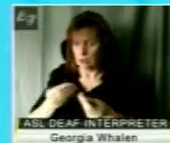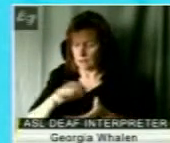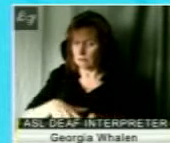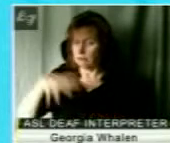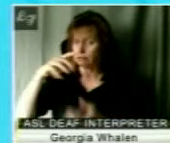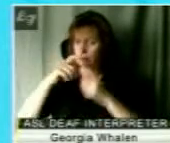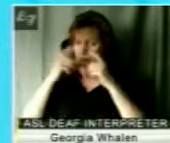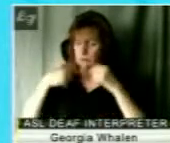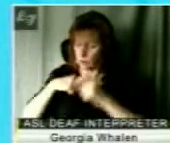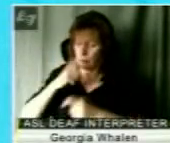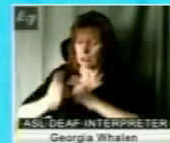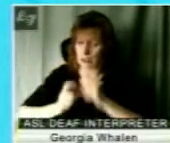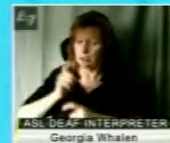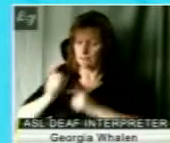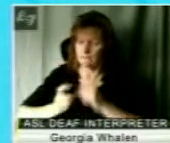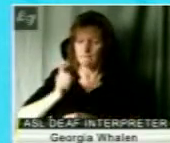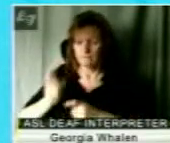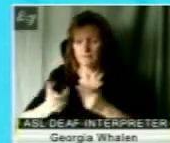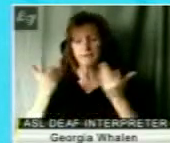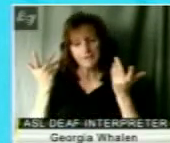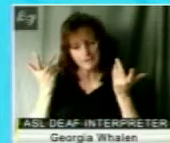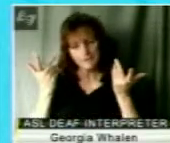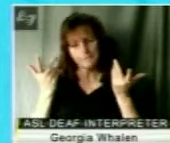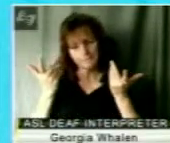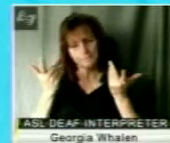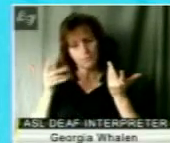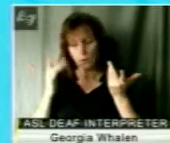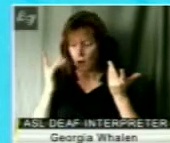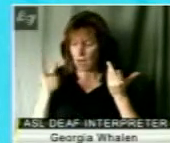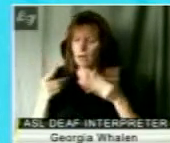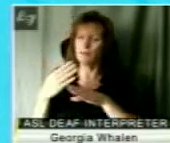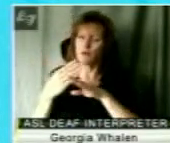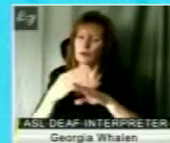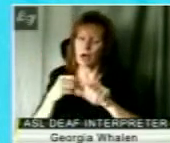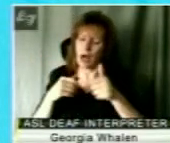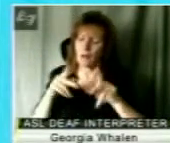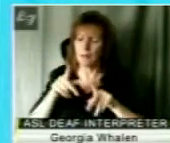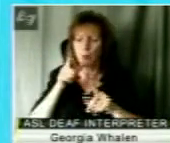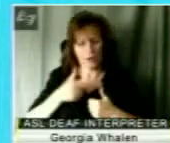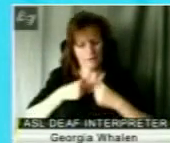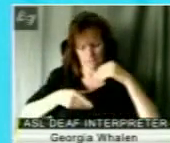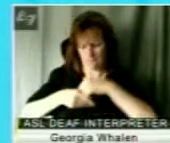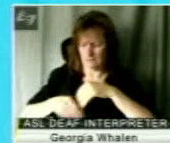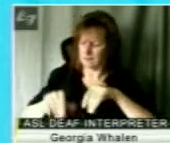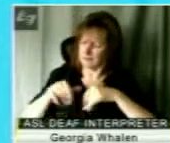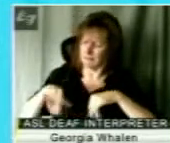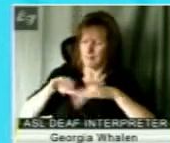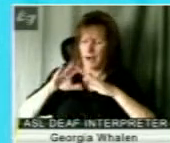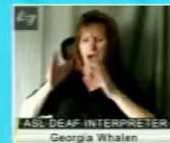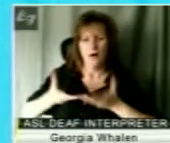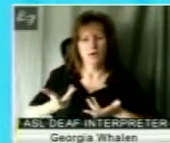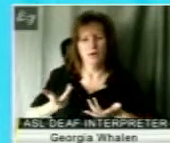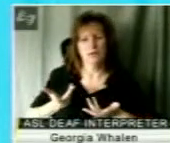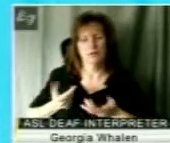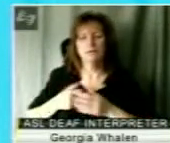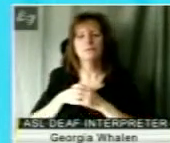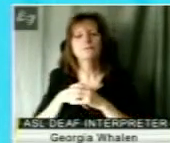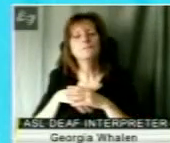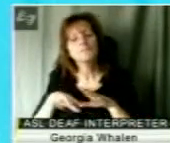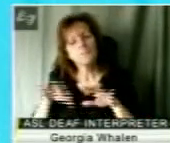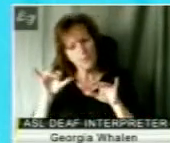have that higher level of protection, and following through on all of our recommendations.